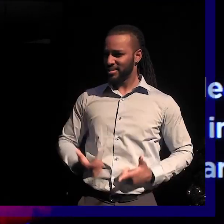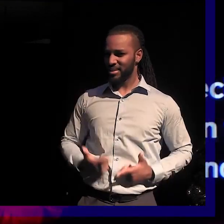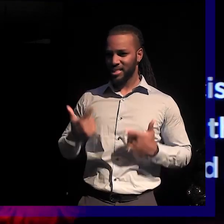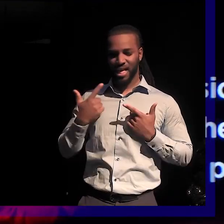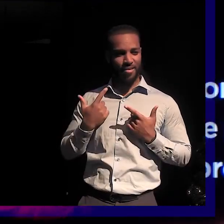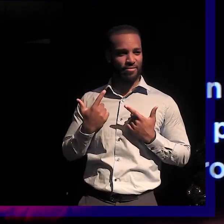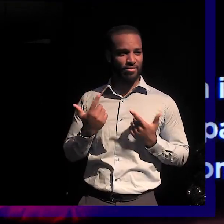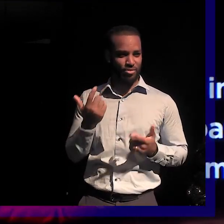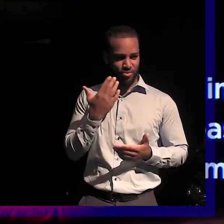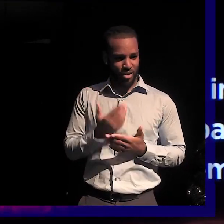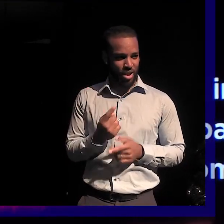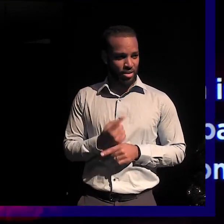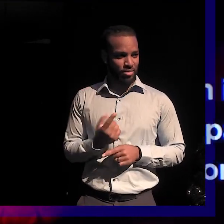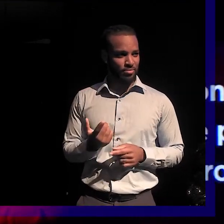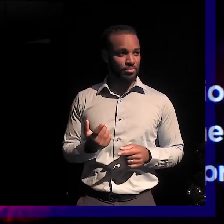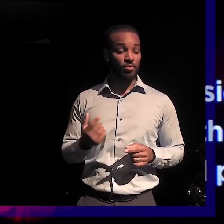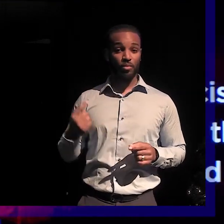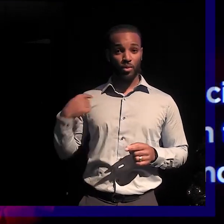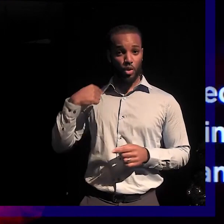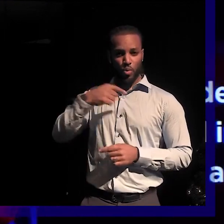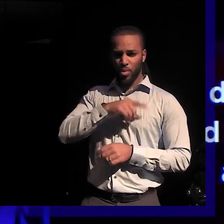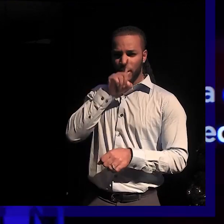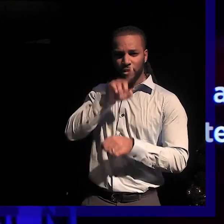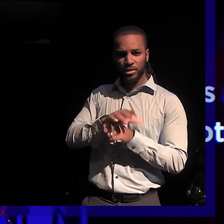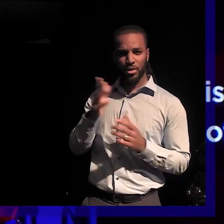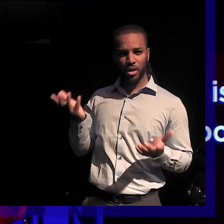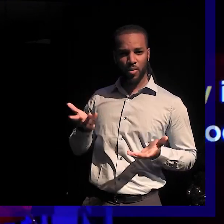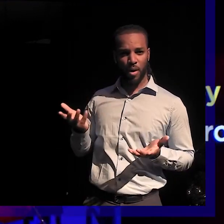are guaranteed good things in life.